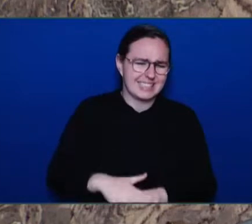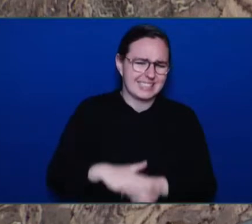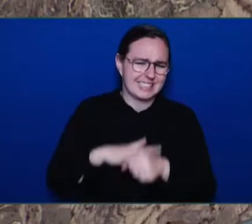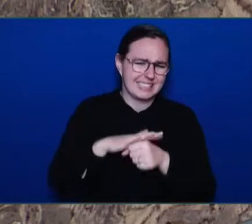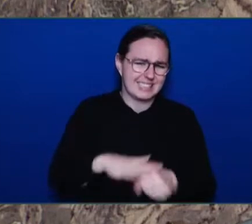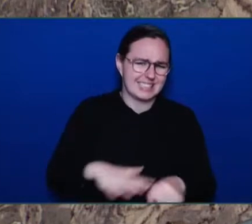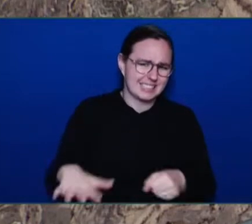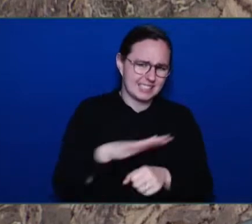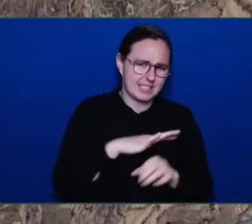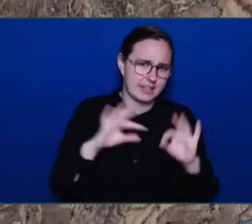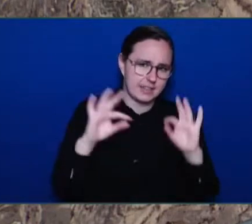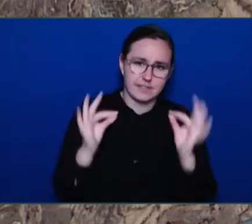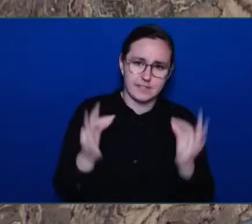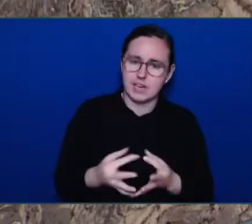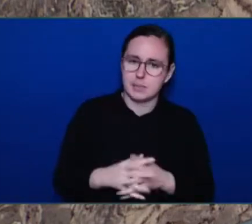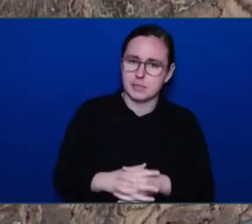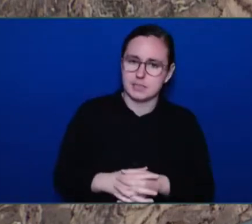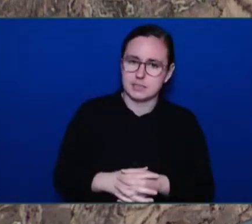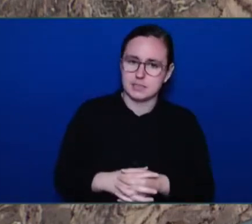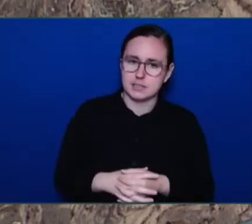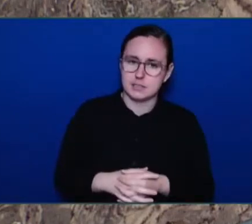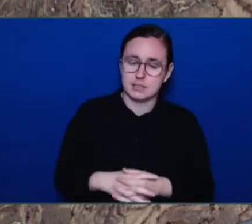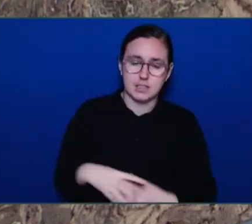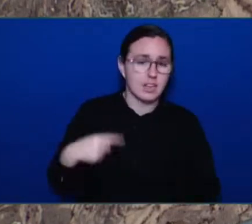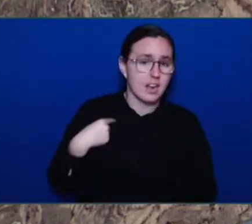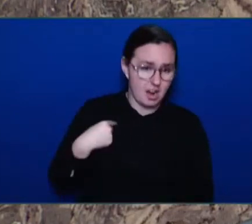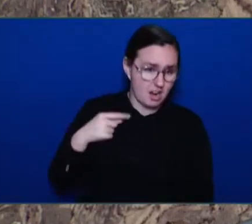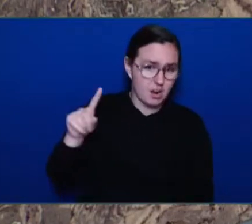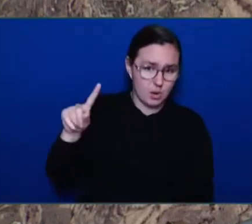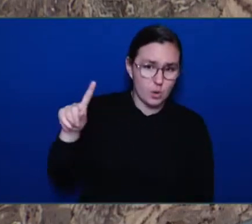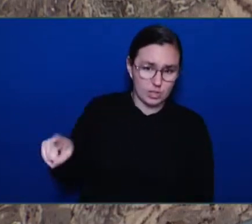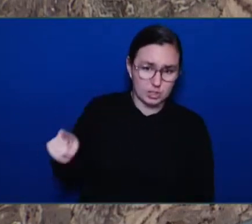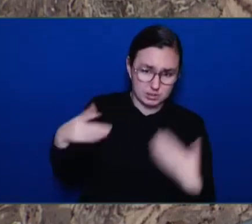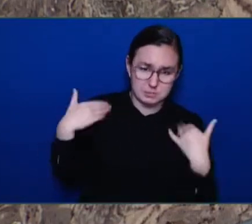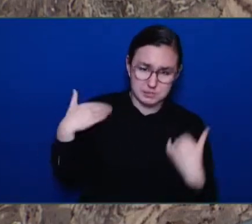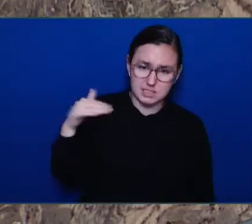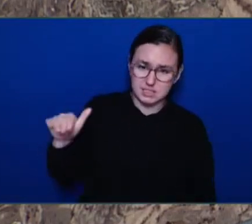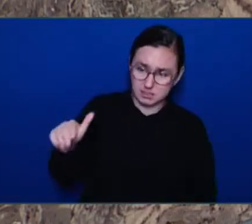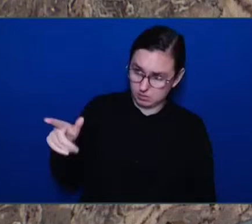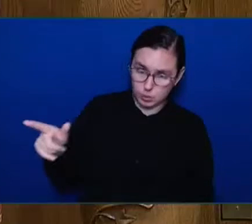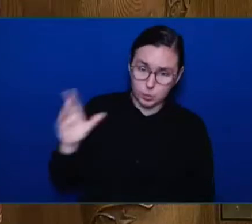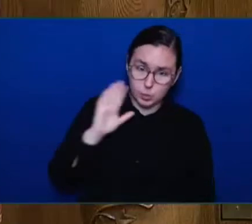one. Will this minister stop this clawback of autism funding?